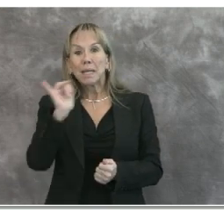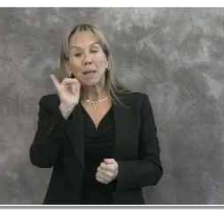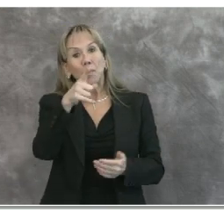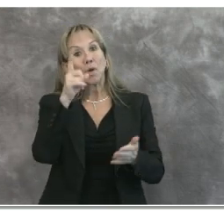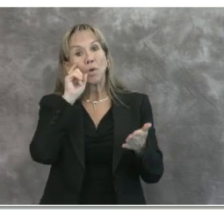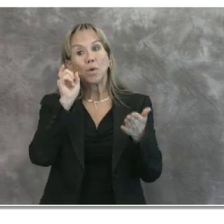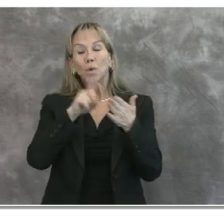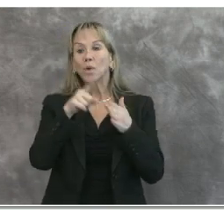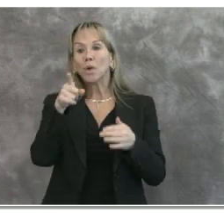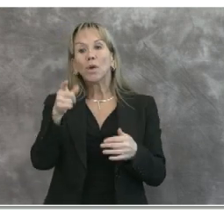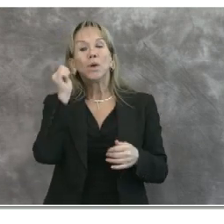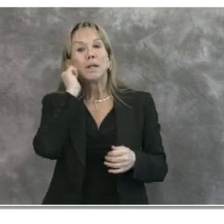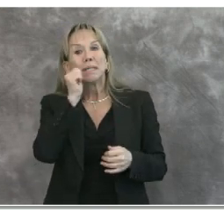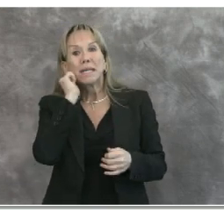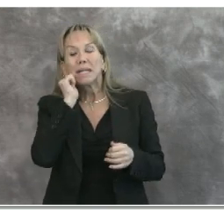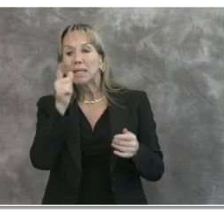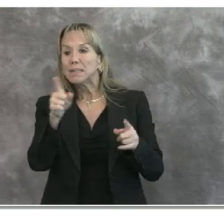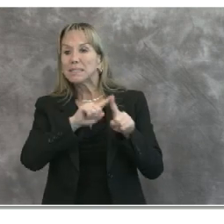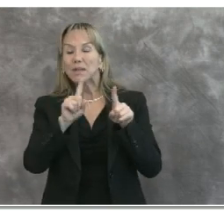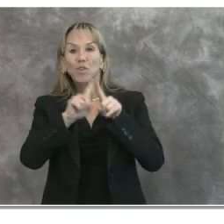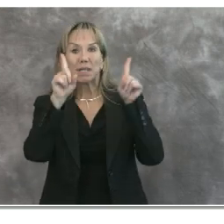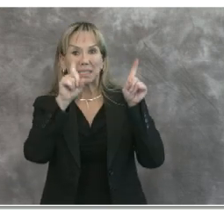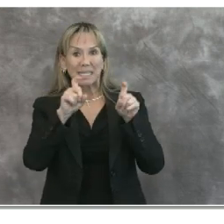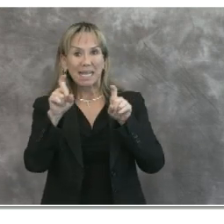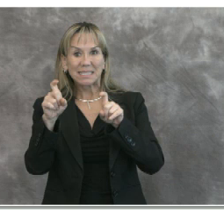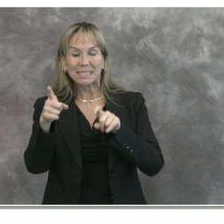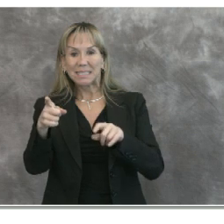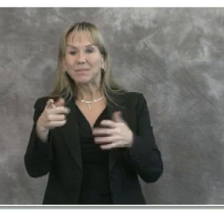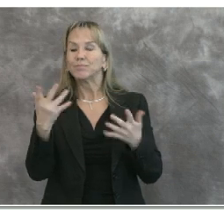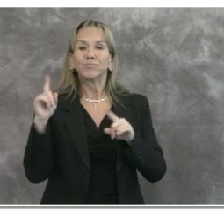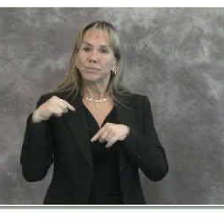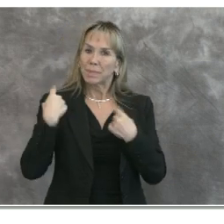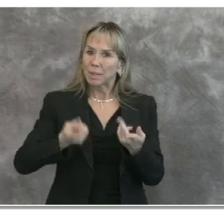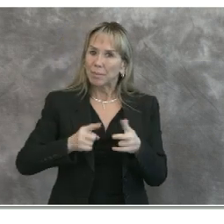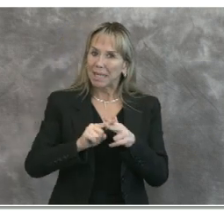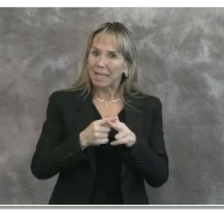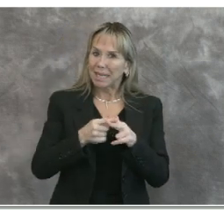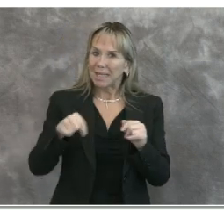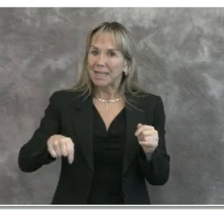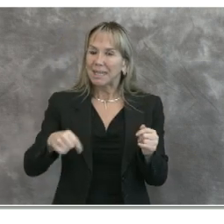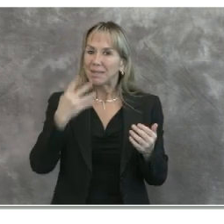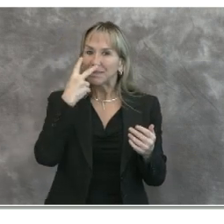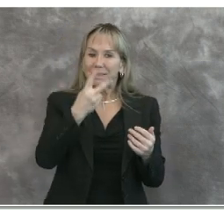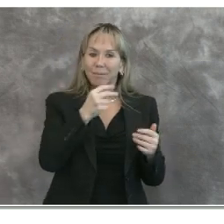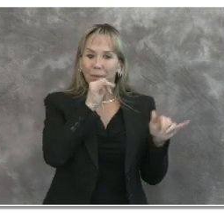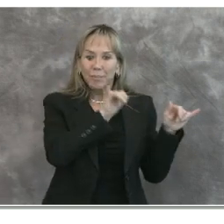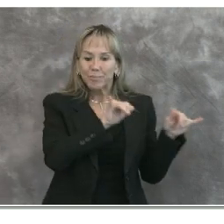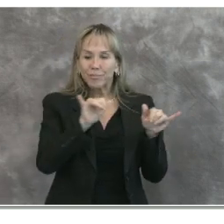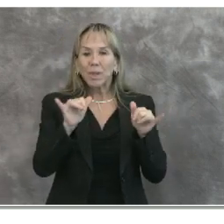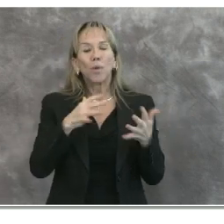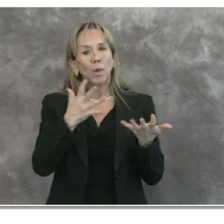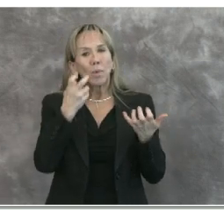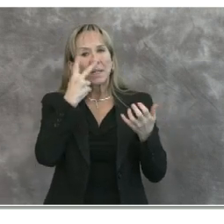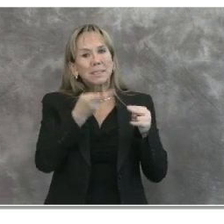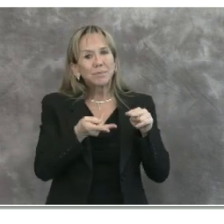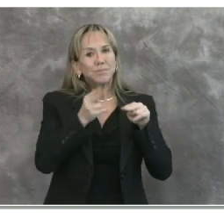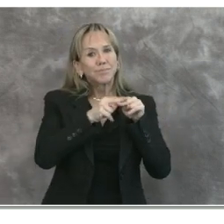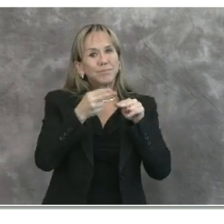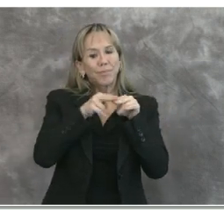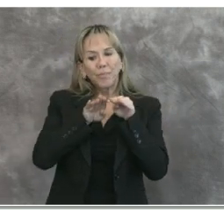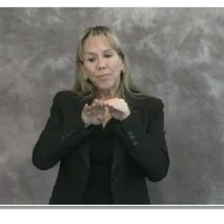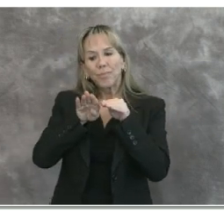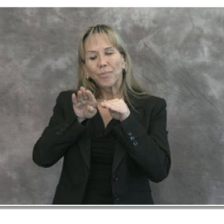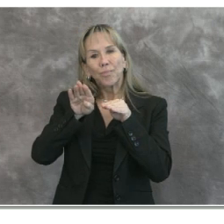the day-to-day variations in testing. That has been true since the beginning of this. We would like to see that begin to increase in a steady way